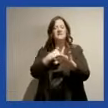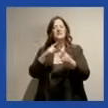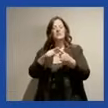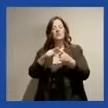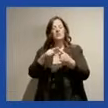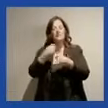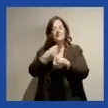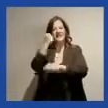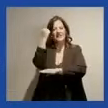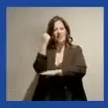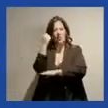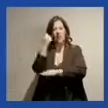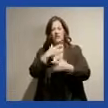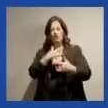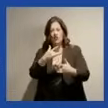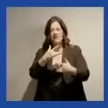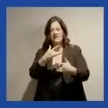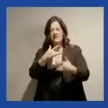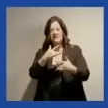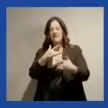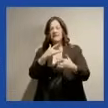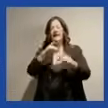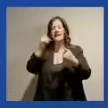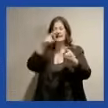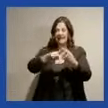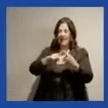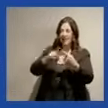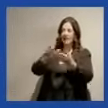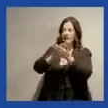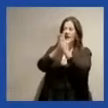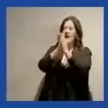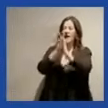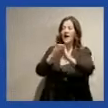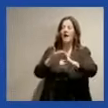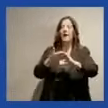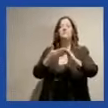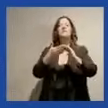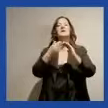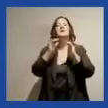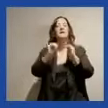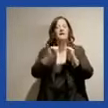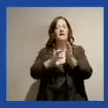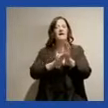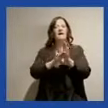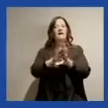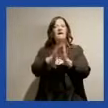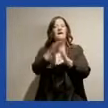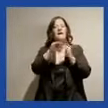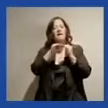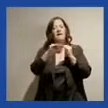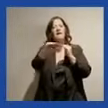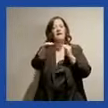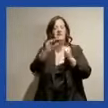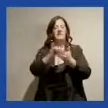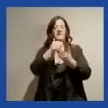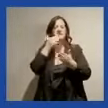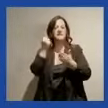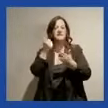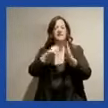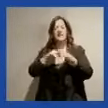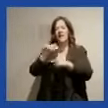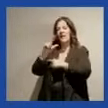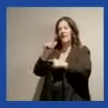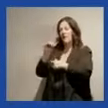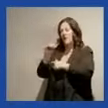it aside until it materializes, as opposed to assuming it's coming in on the basis of the LAO and the finance